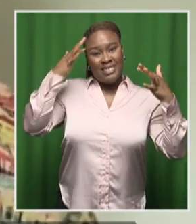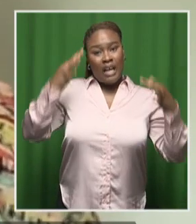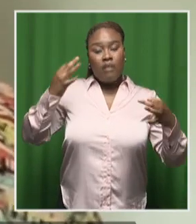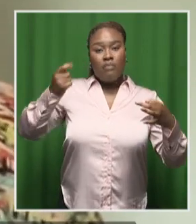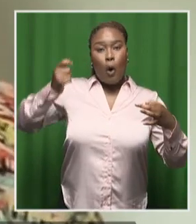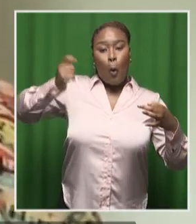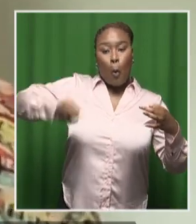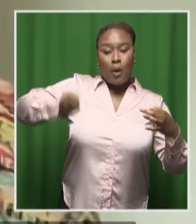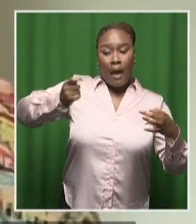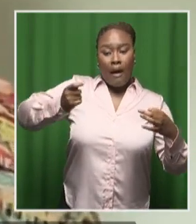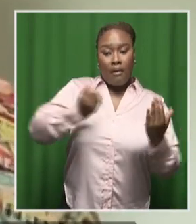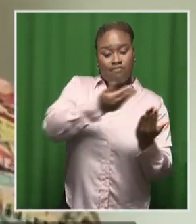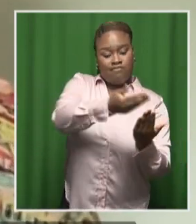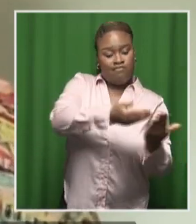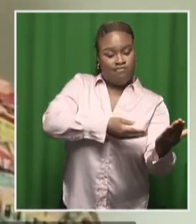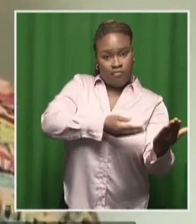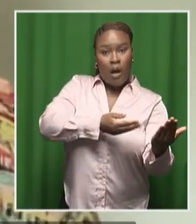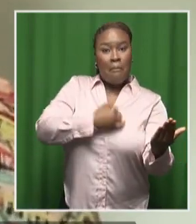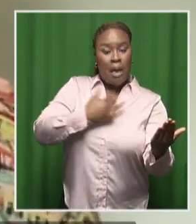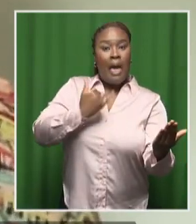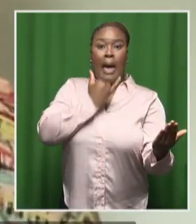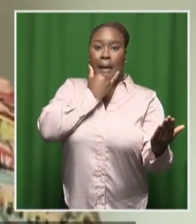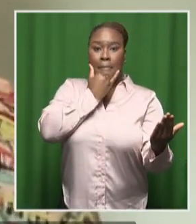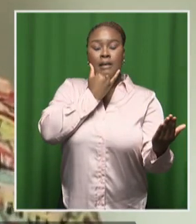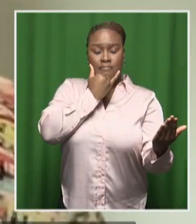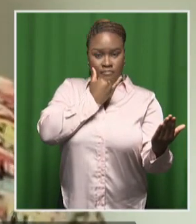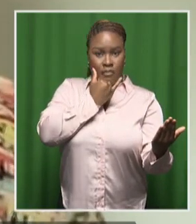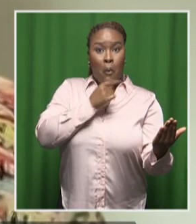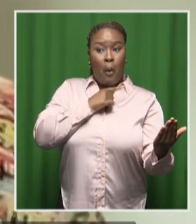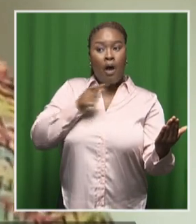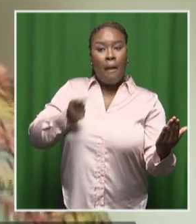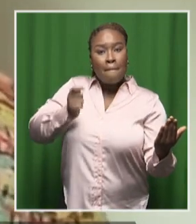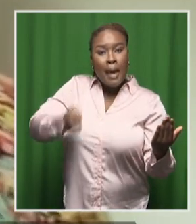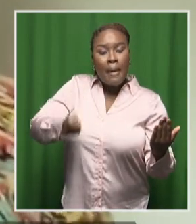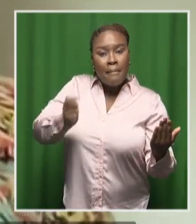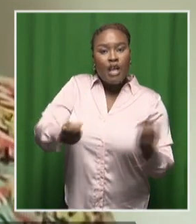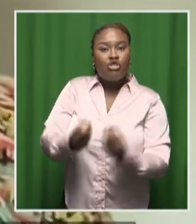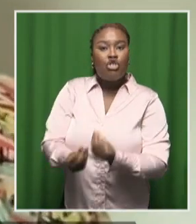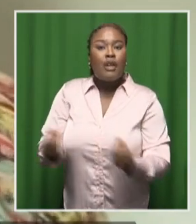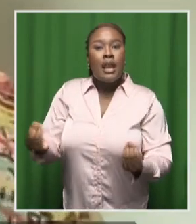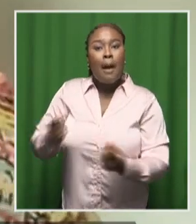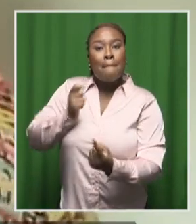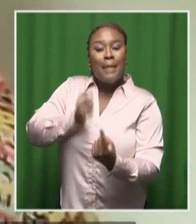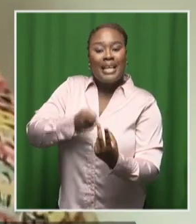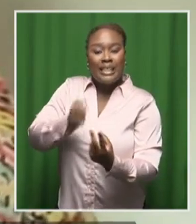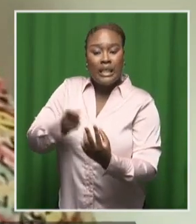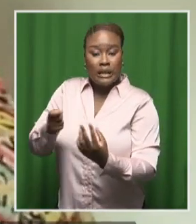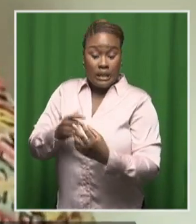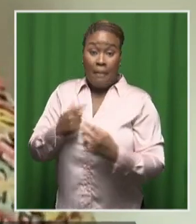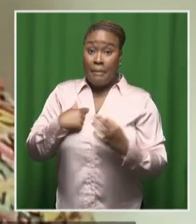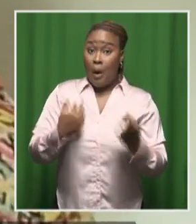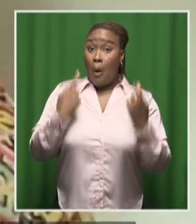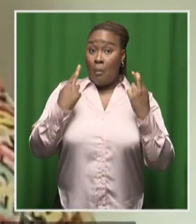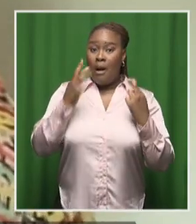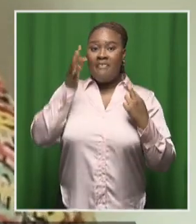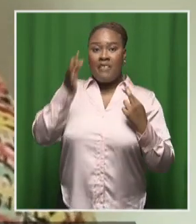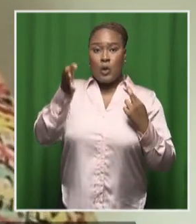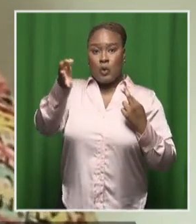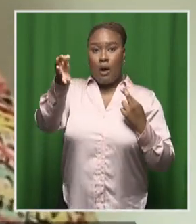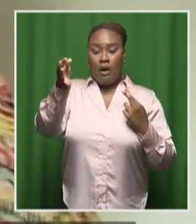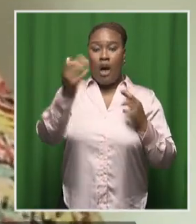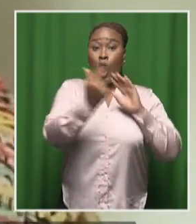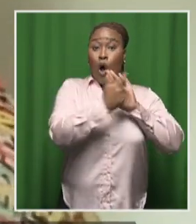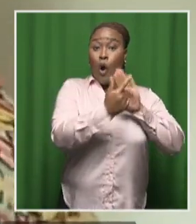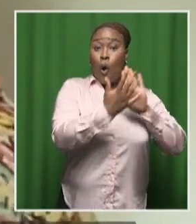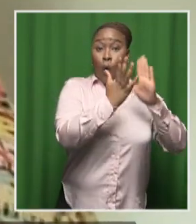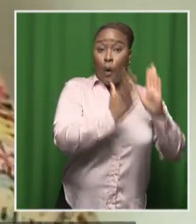order and to ensure that the maintenance does get paid. And I hope that in future,